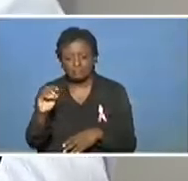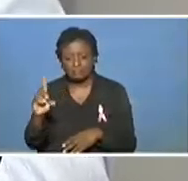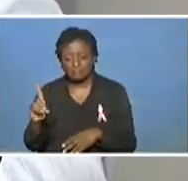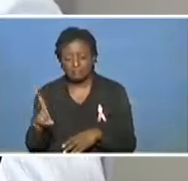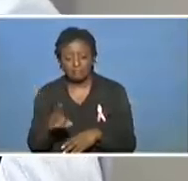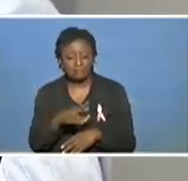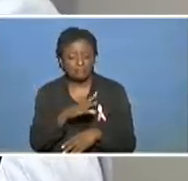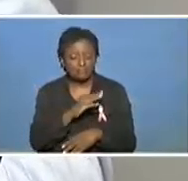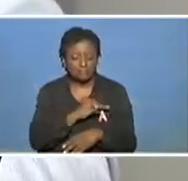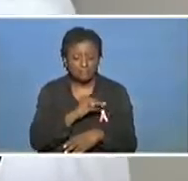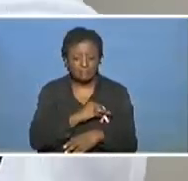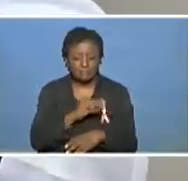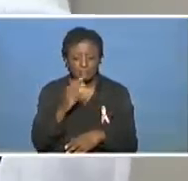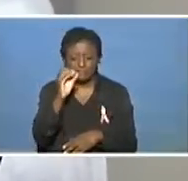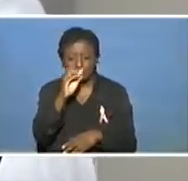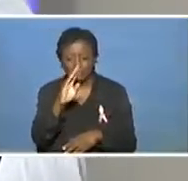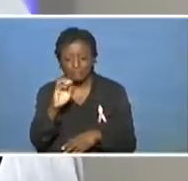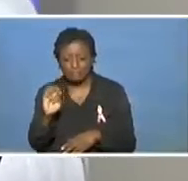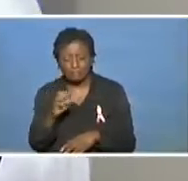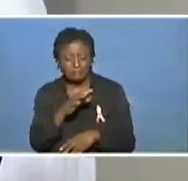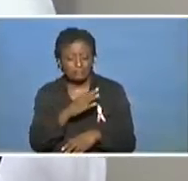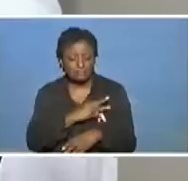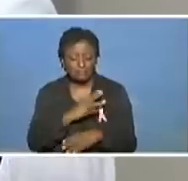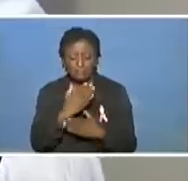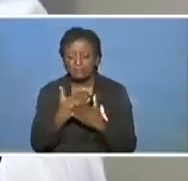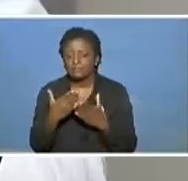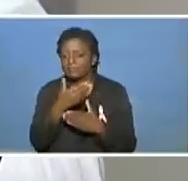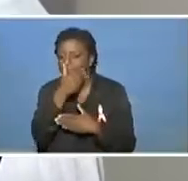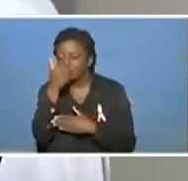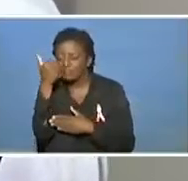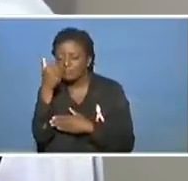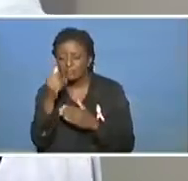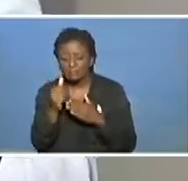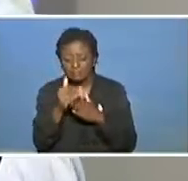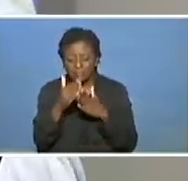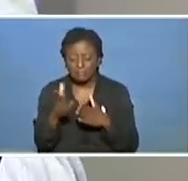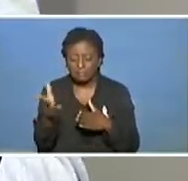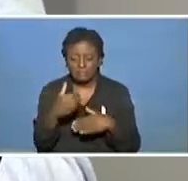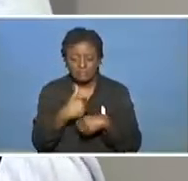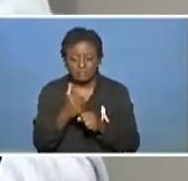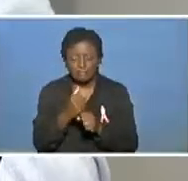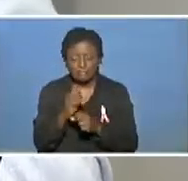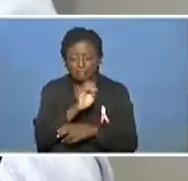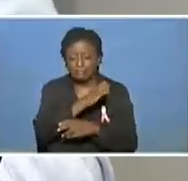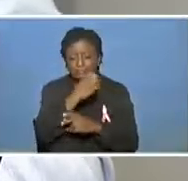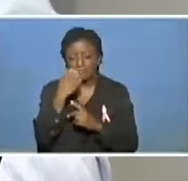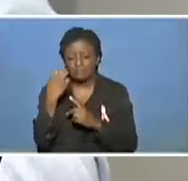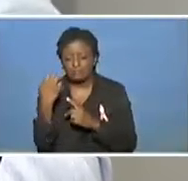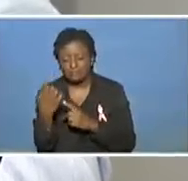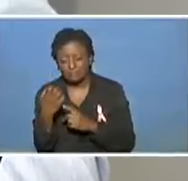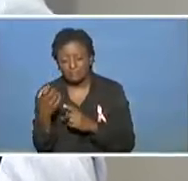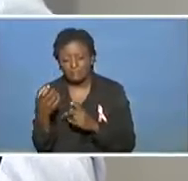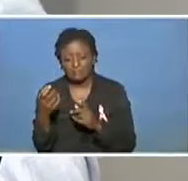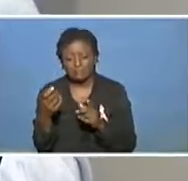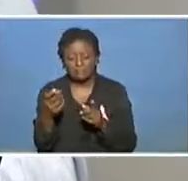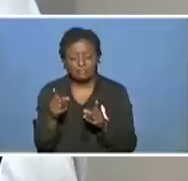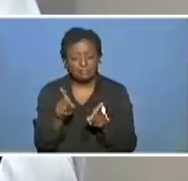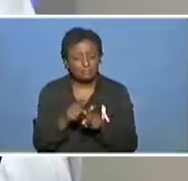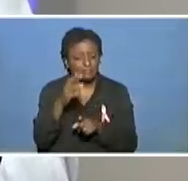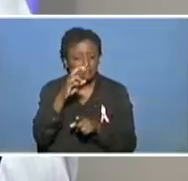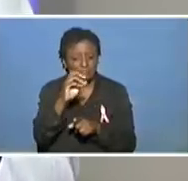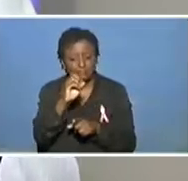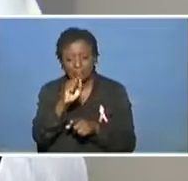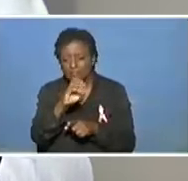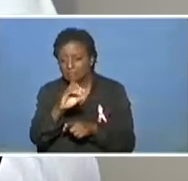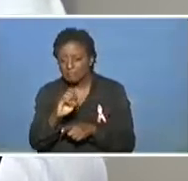of the best leaders. They created an environment, like Roscoe said, it was family. And let me tell you, can I tell you a little something right quick?